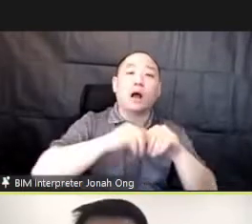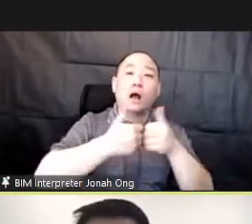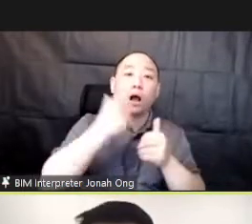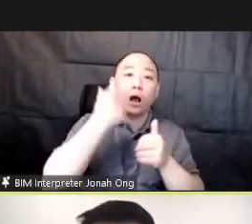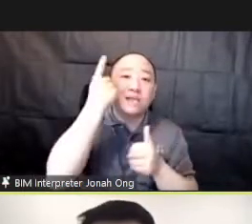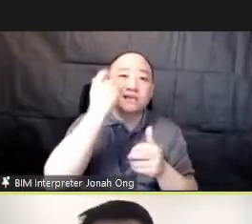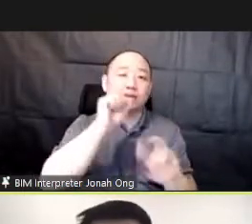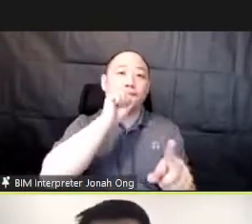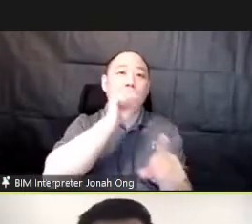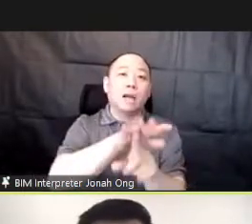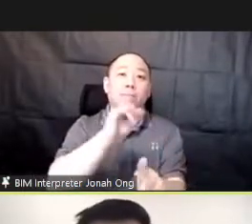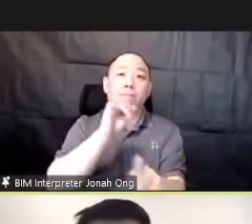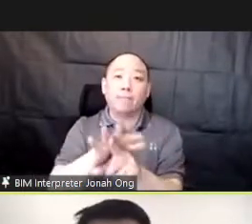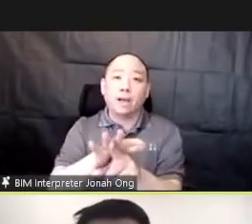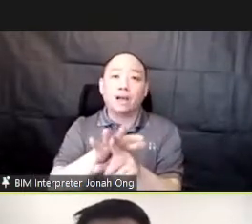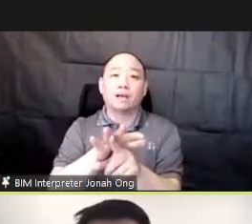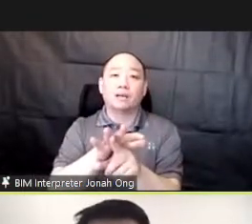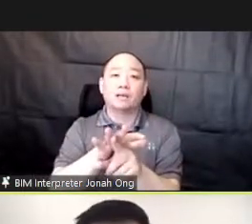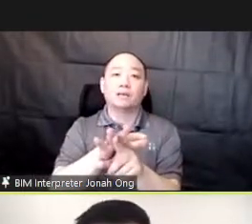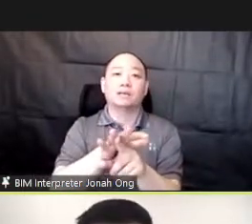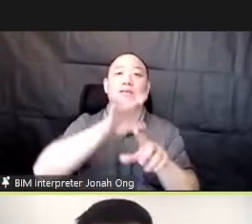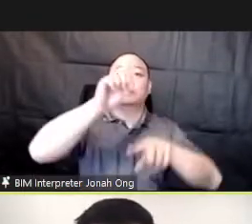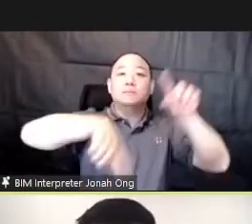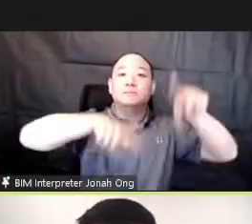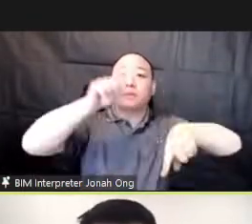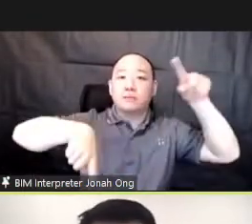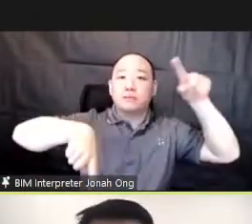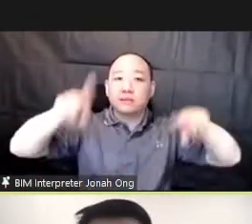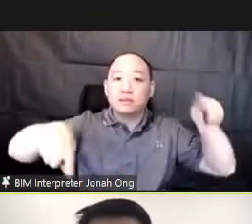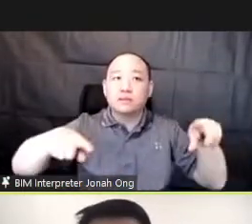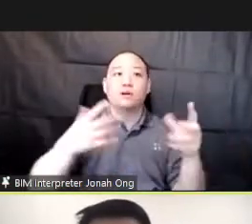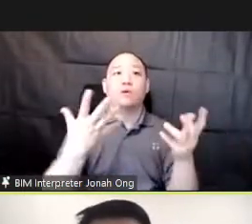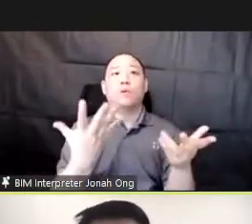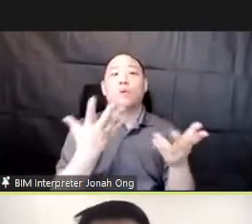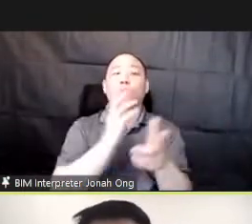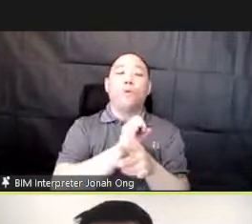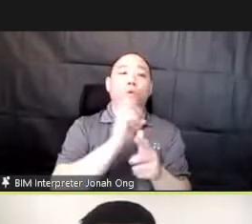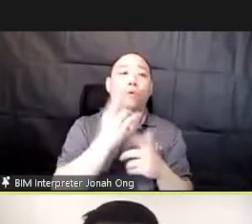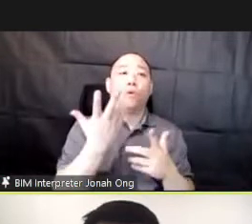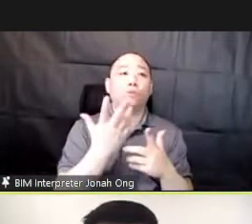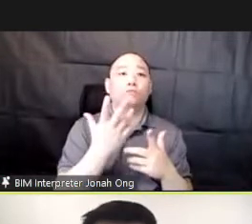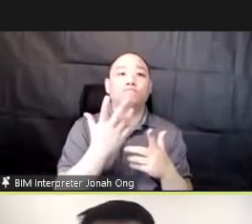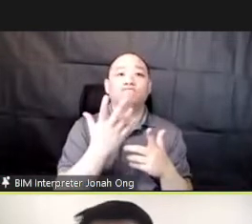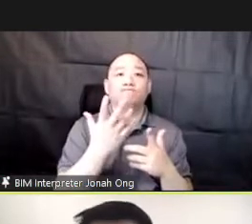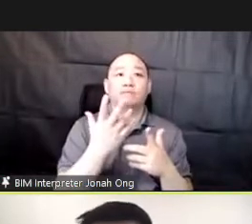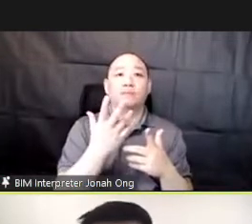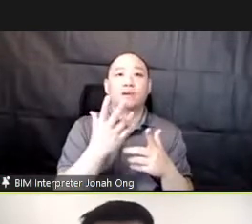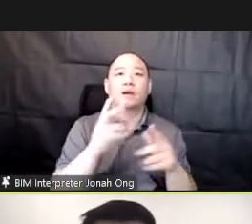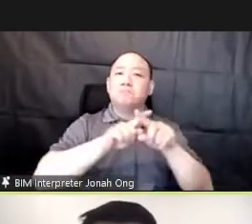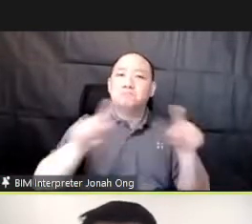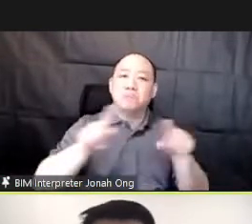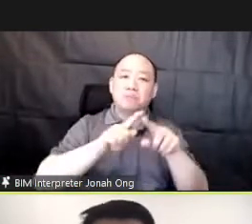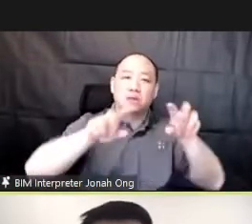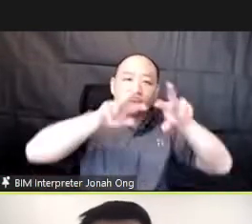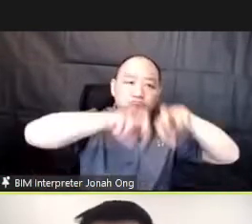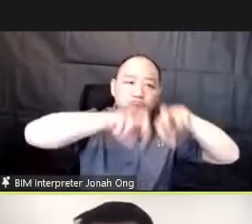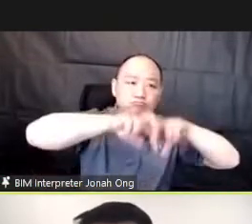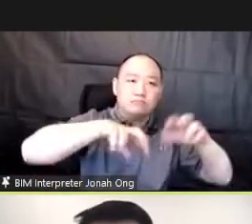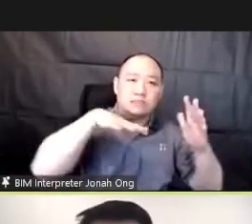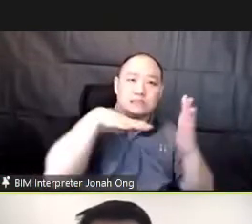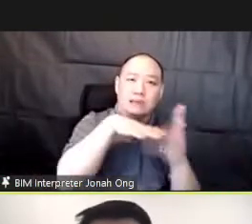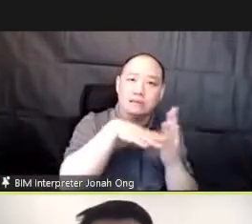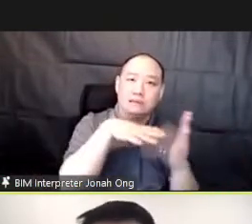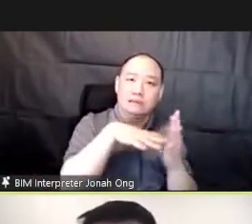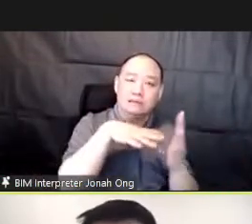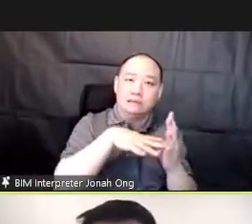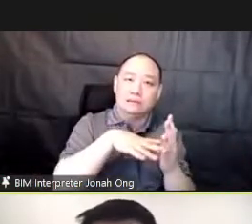on diversity? These effects go largely understudied, where what we found that in our campaign for Sekolah Semua, which